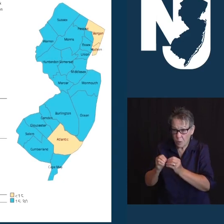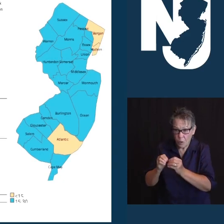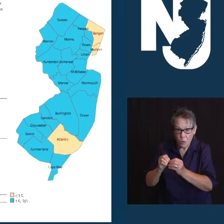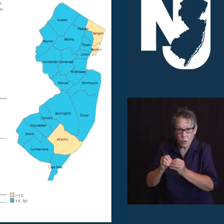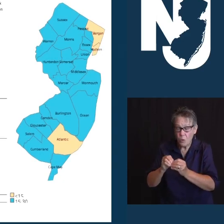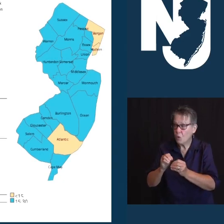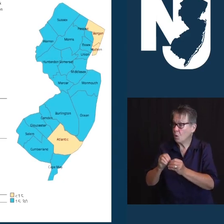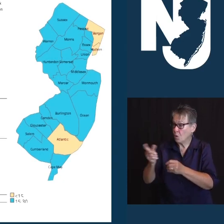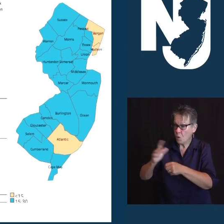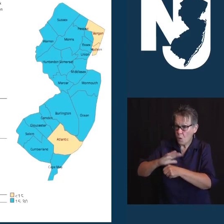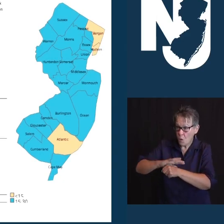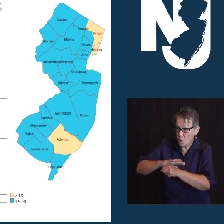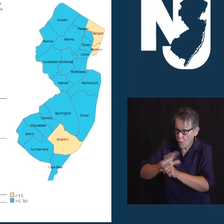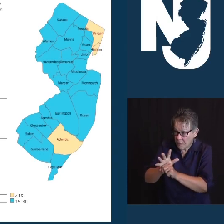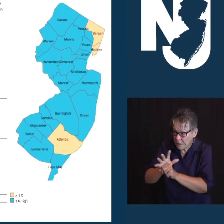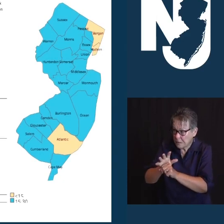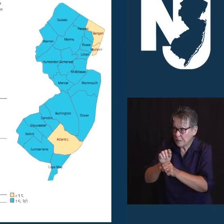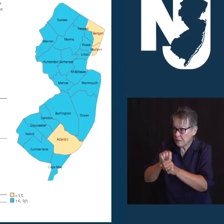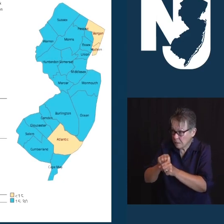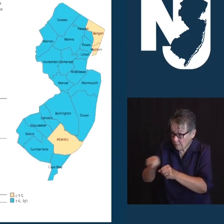news. However,